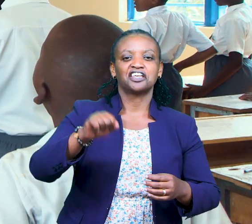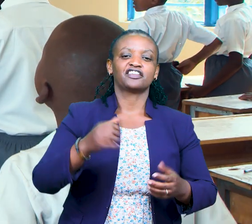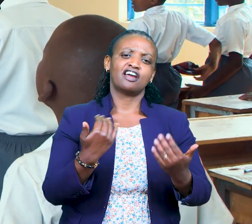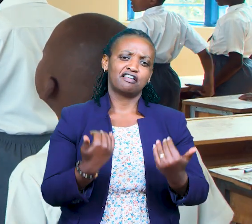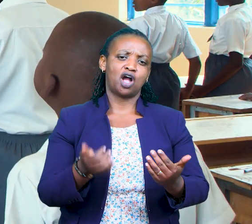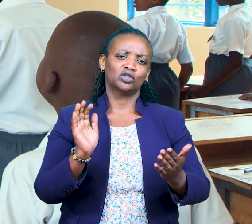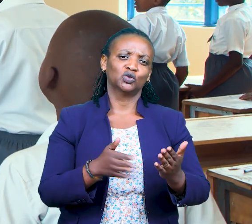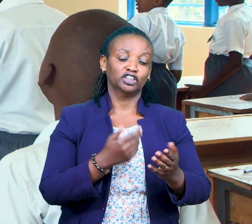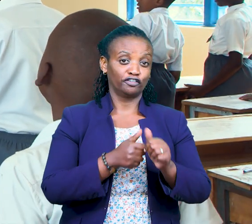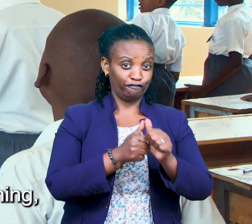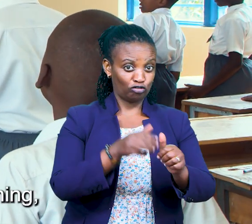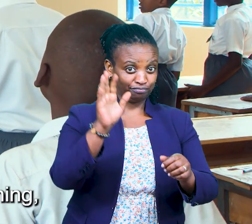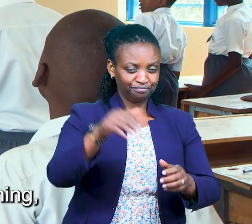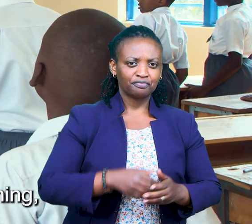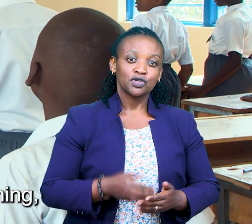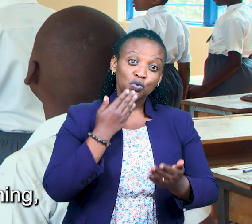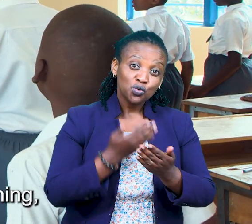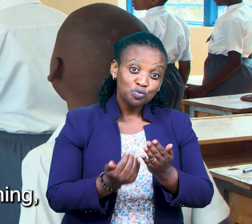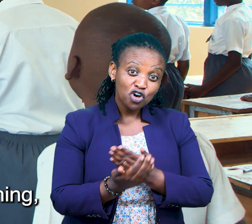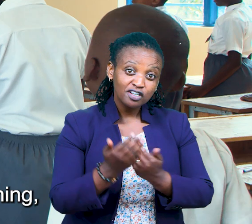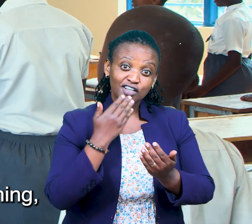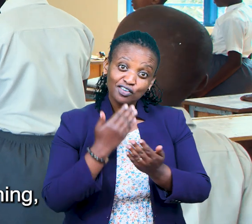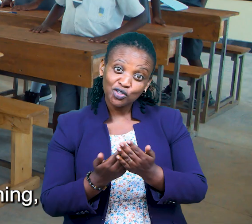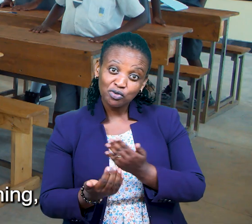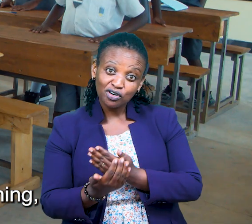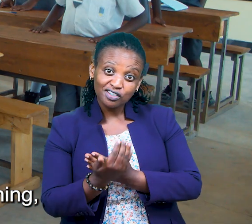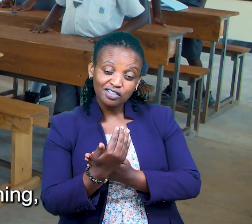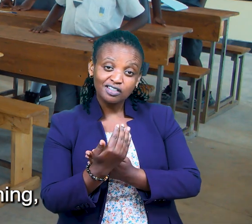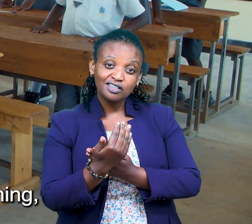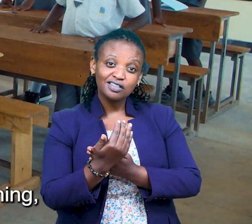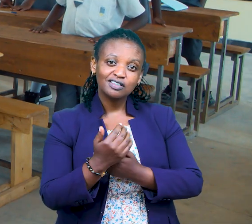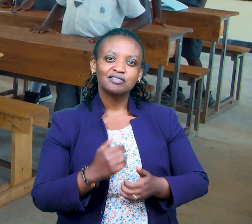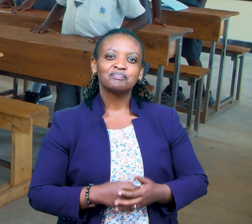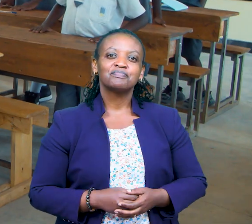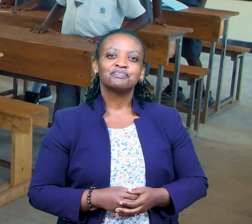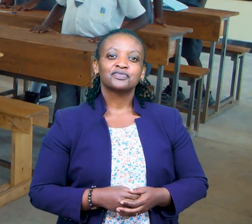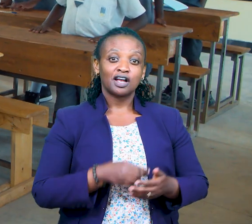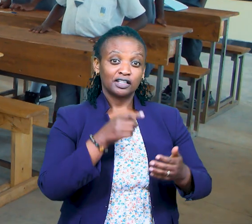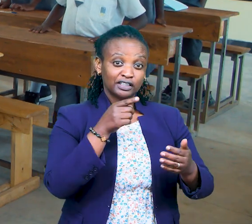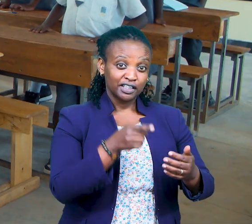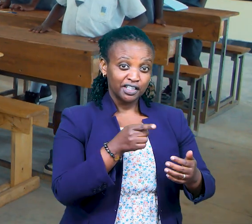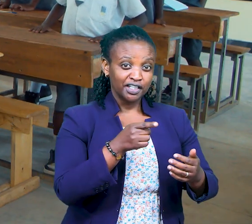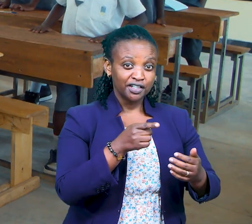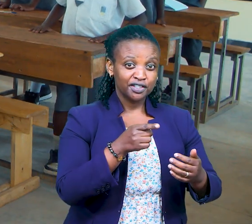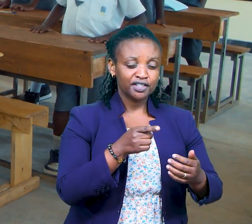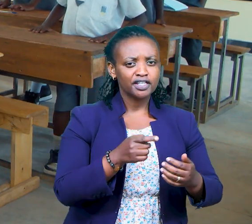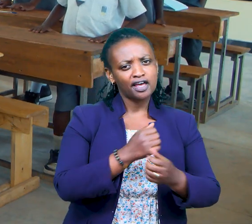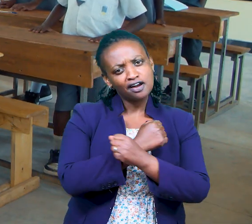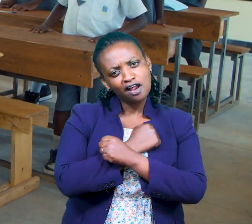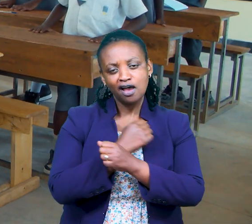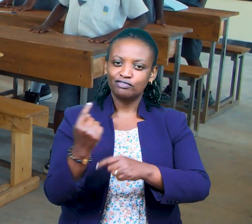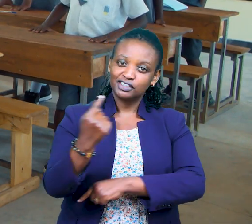song goes like this. Good morning, good morning, good morning. This is a